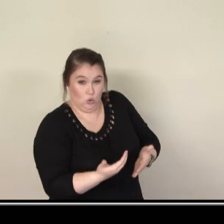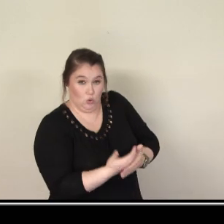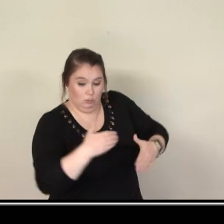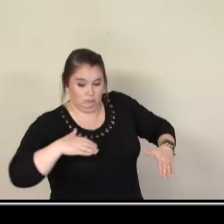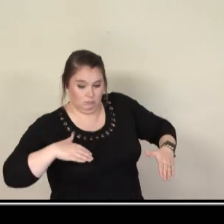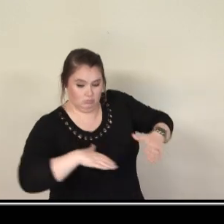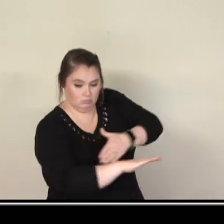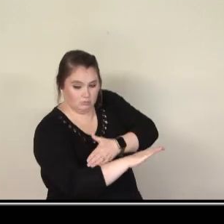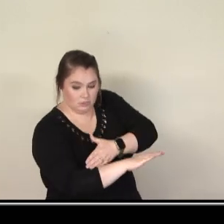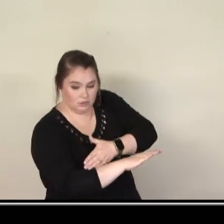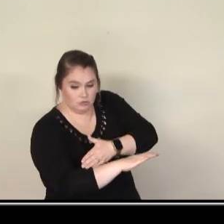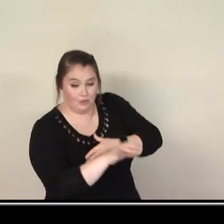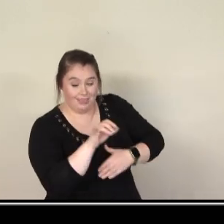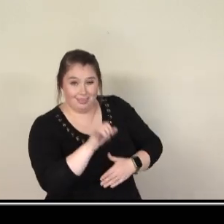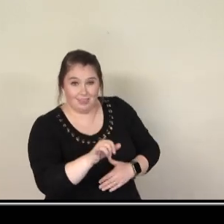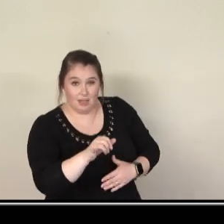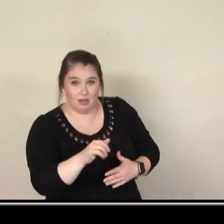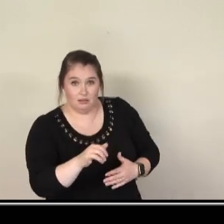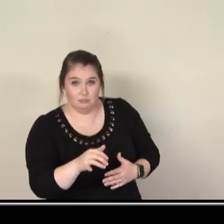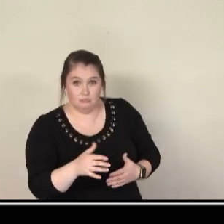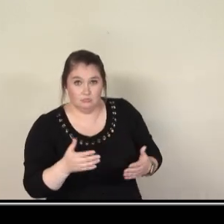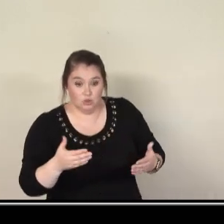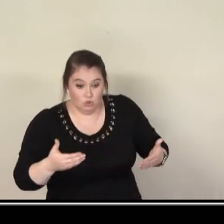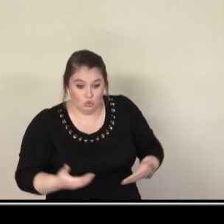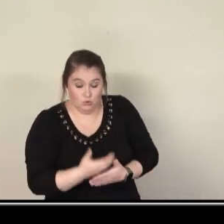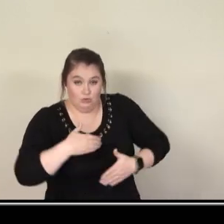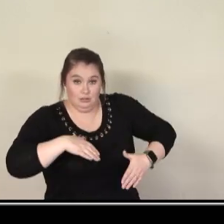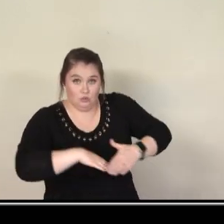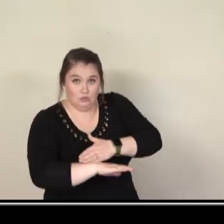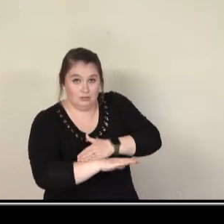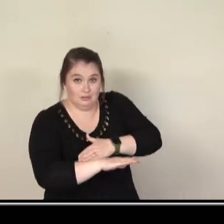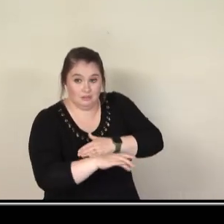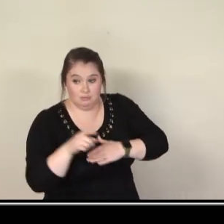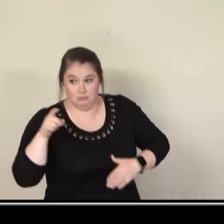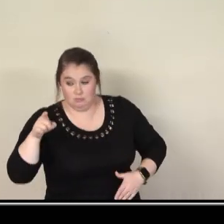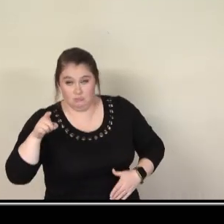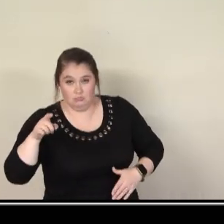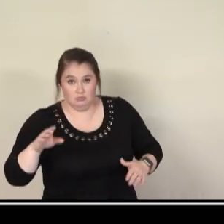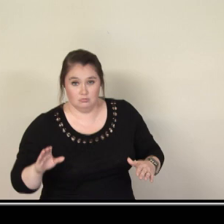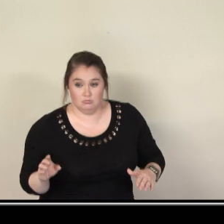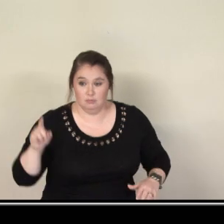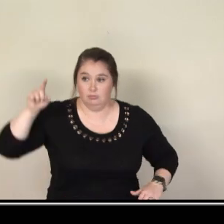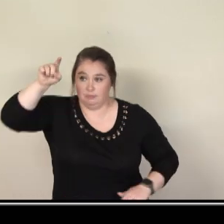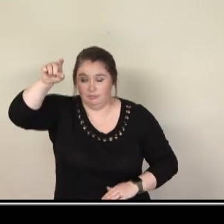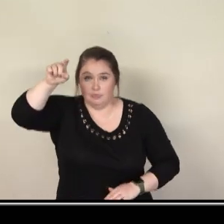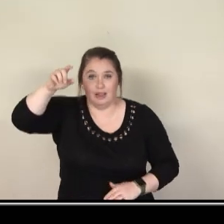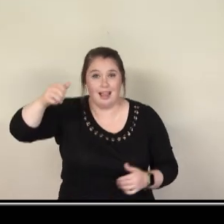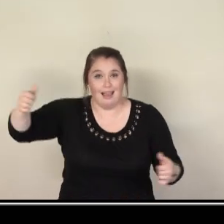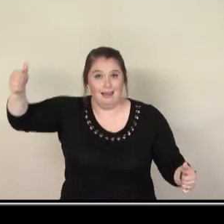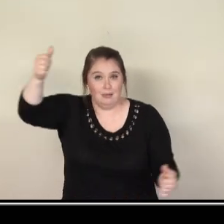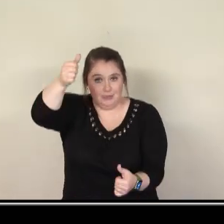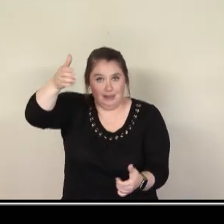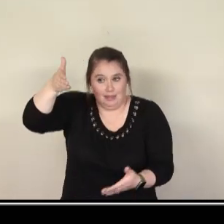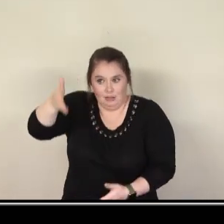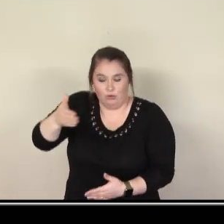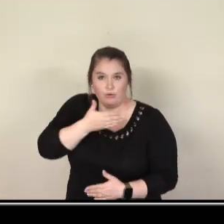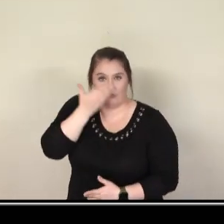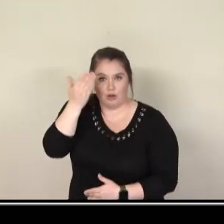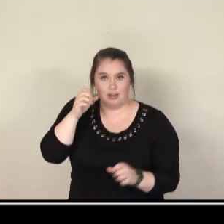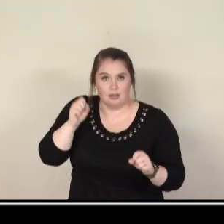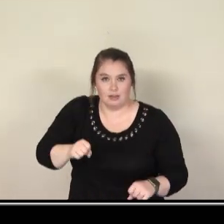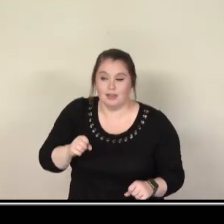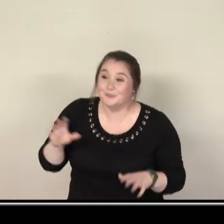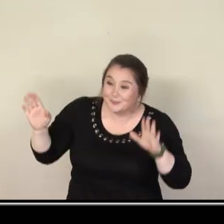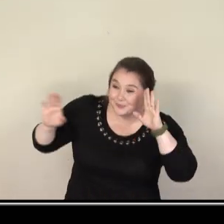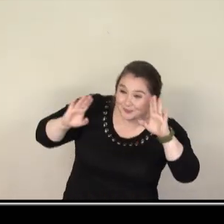So we're bringing that entry up so that as people park and they're coming into the building, there is administration there at the front, and they can see people and they can